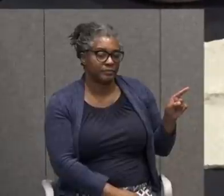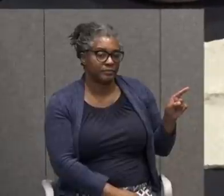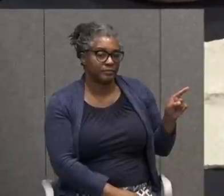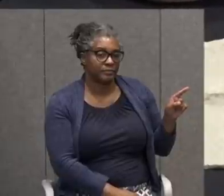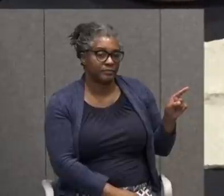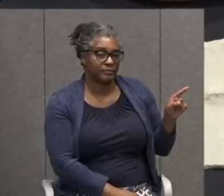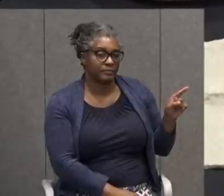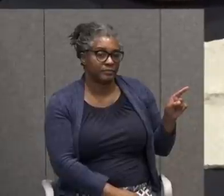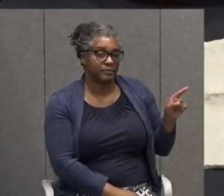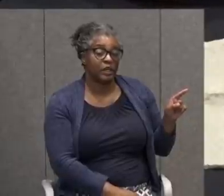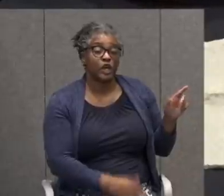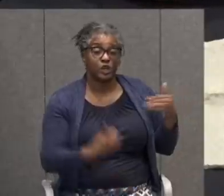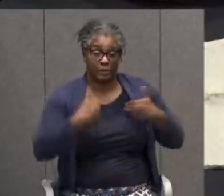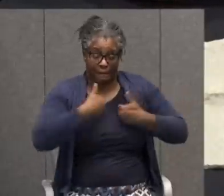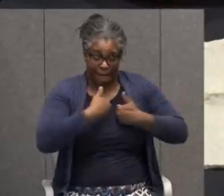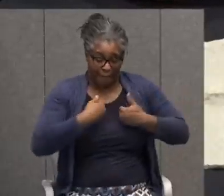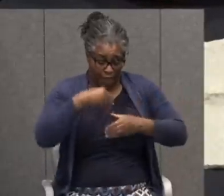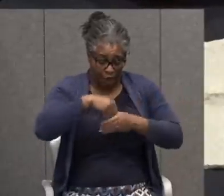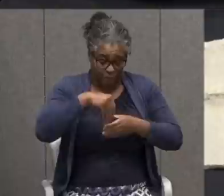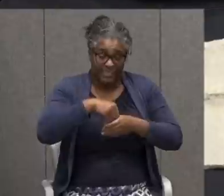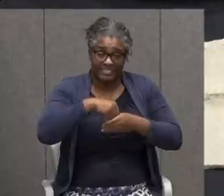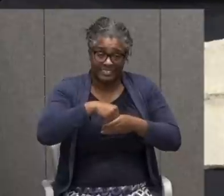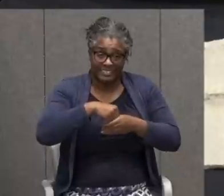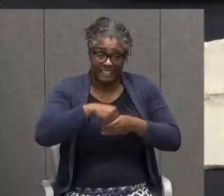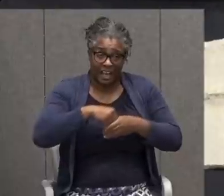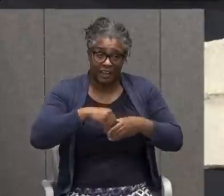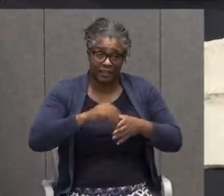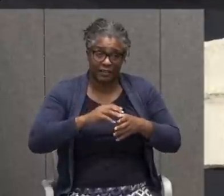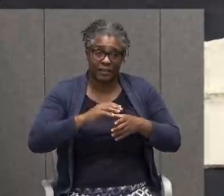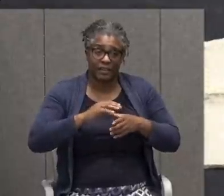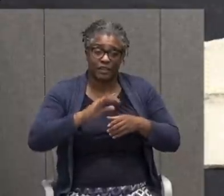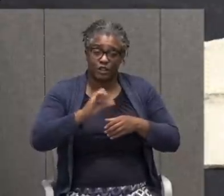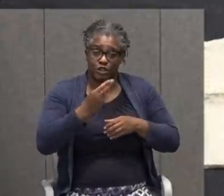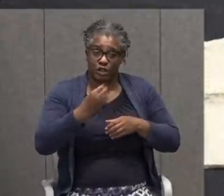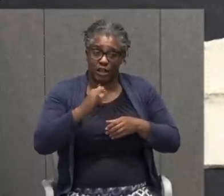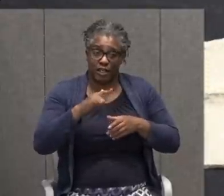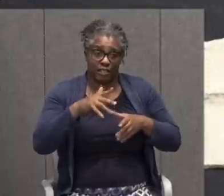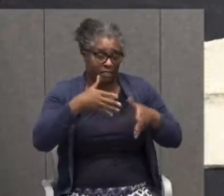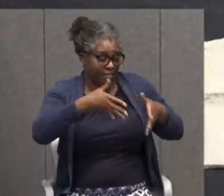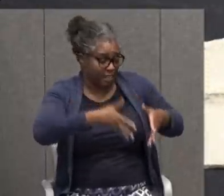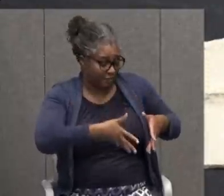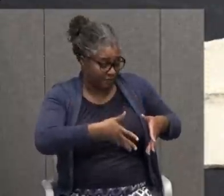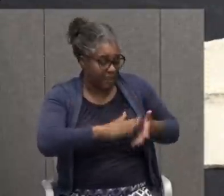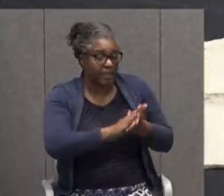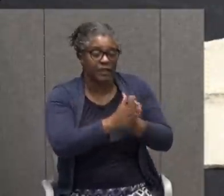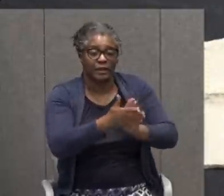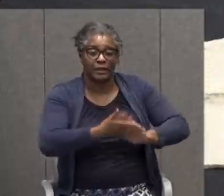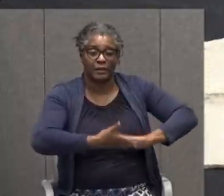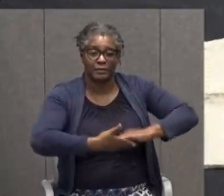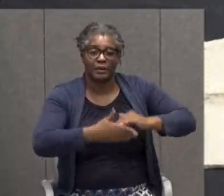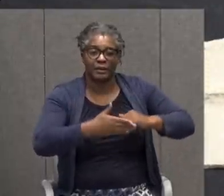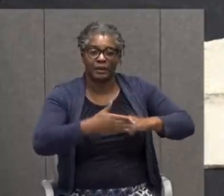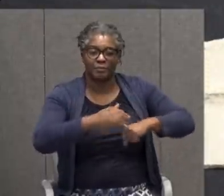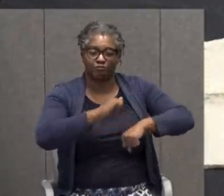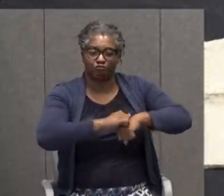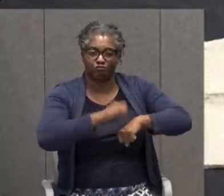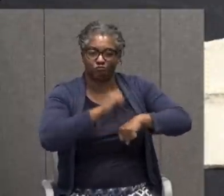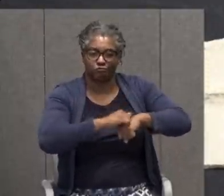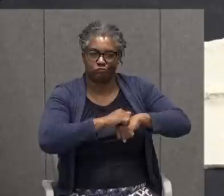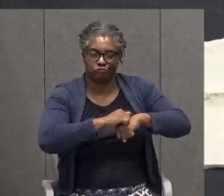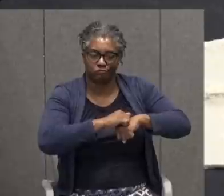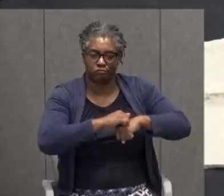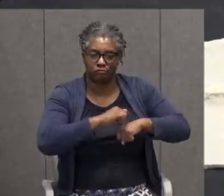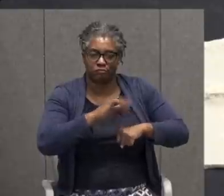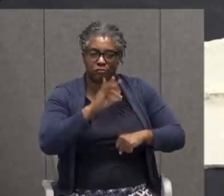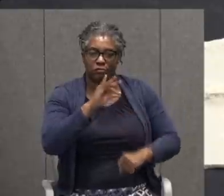and this was fossilized over time. And boys and friends, I think it's really important to also note that when you